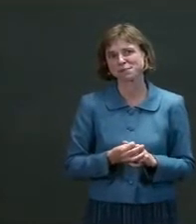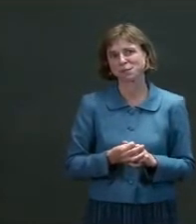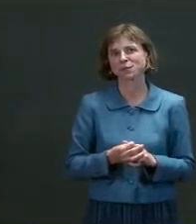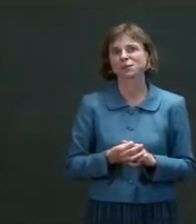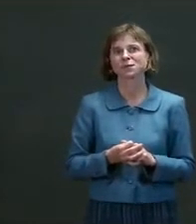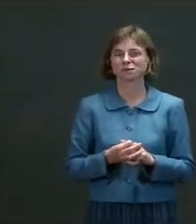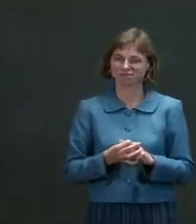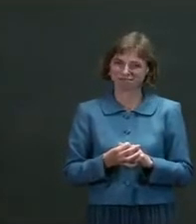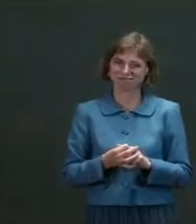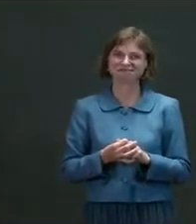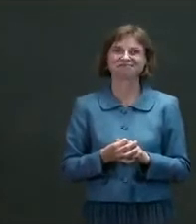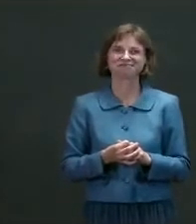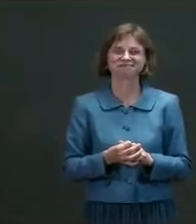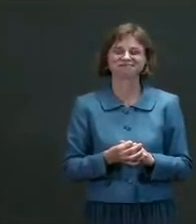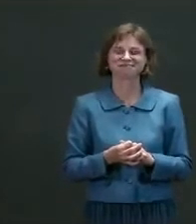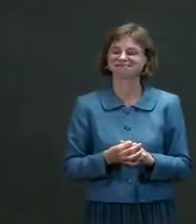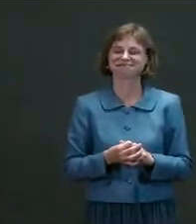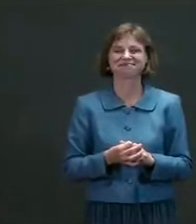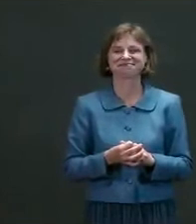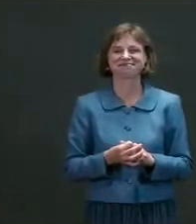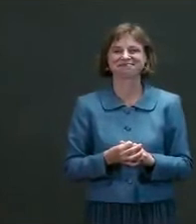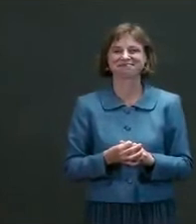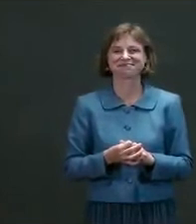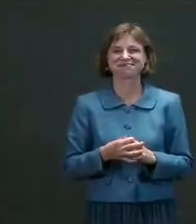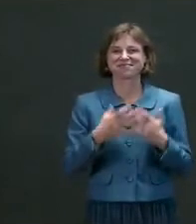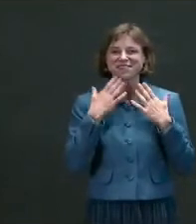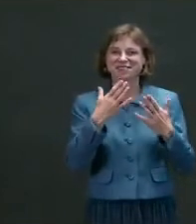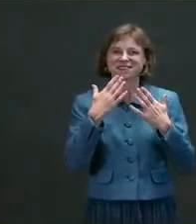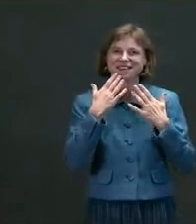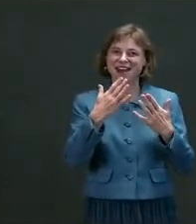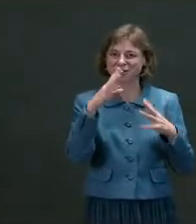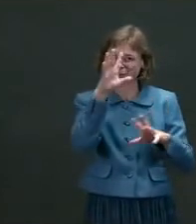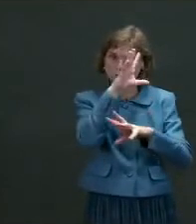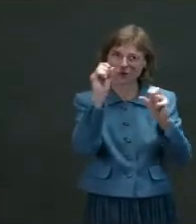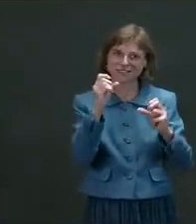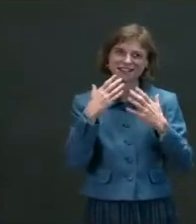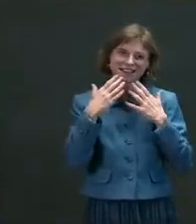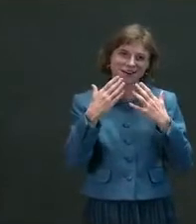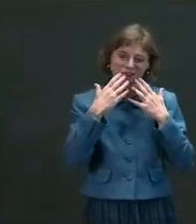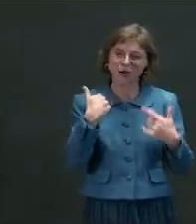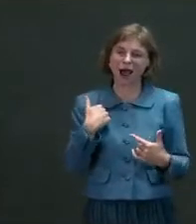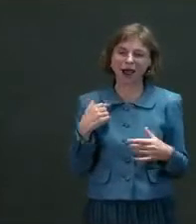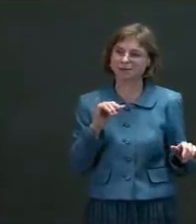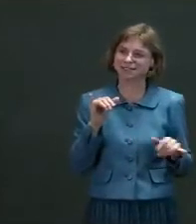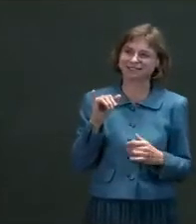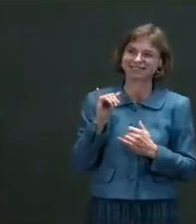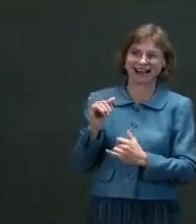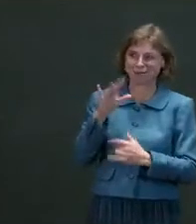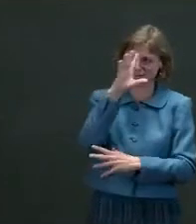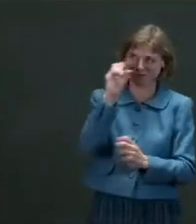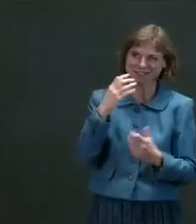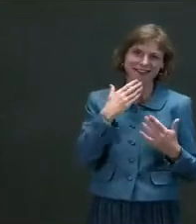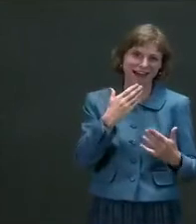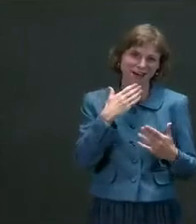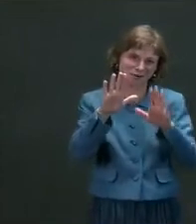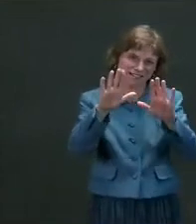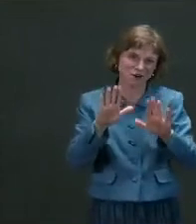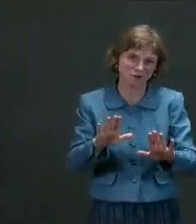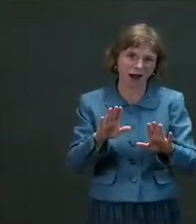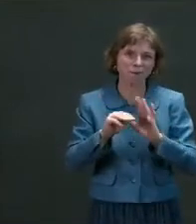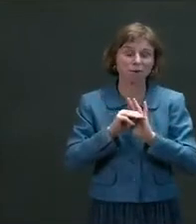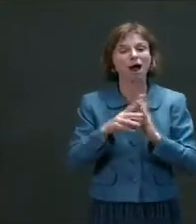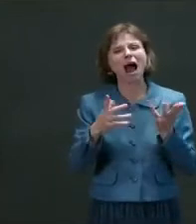Hi, Doctor. I joined the President. Thank you, thank you. This is an incredible model. How are you reaching out to